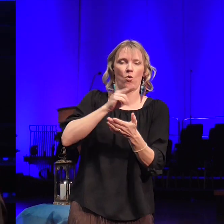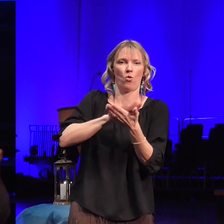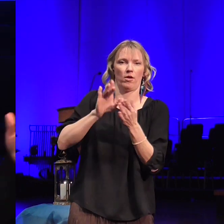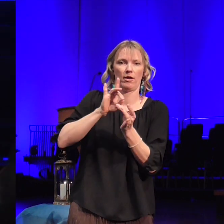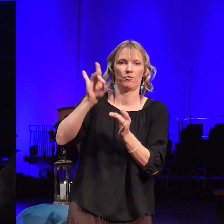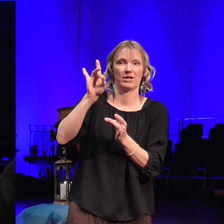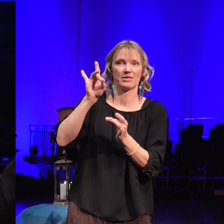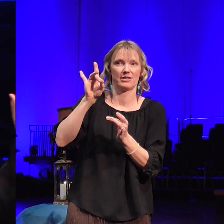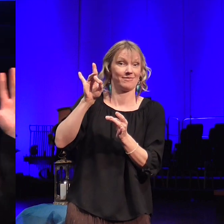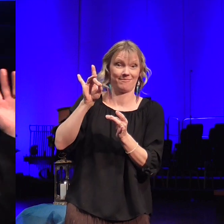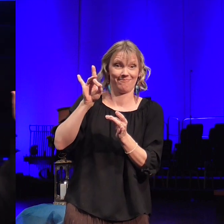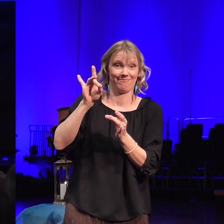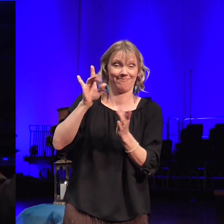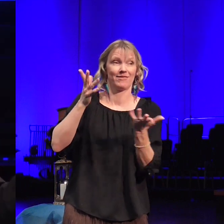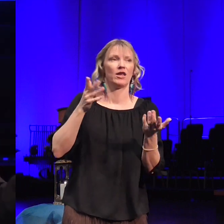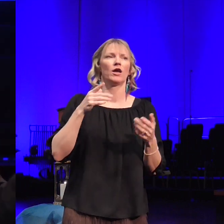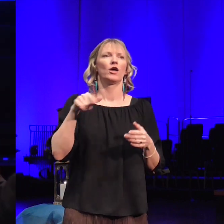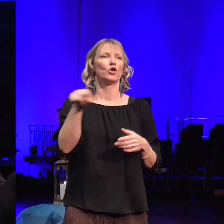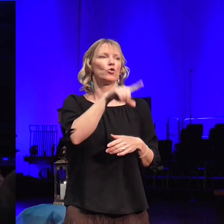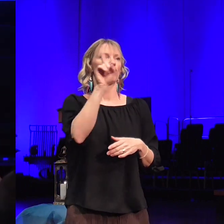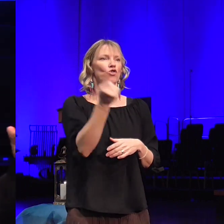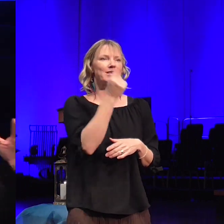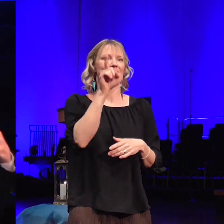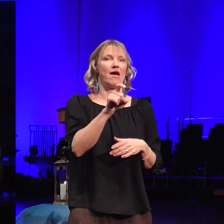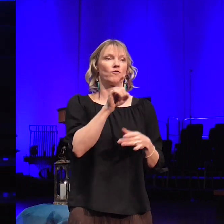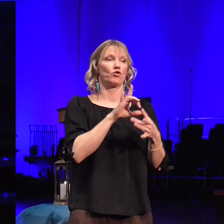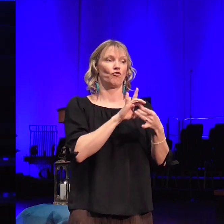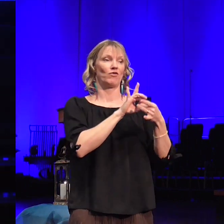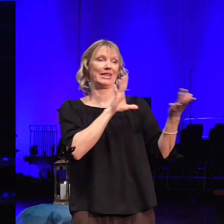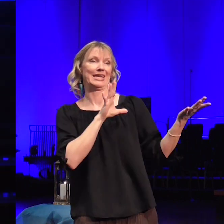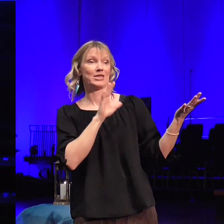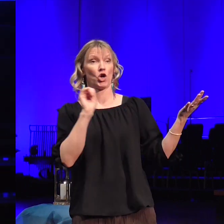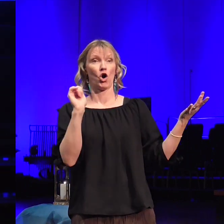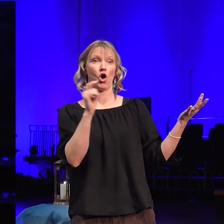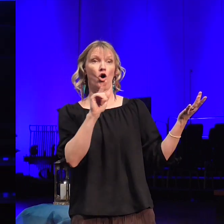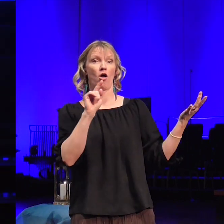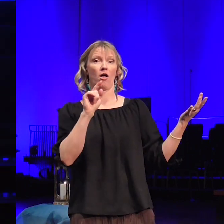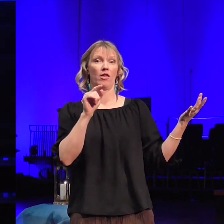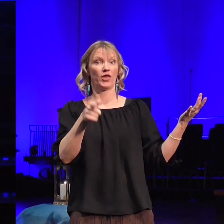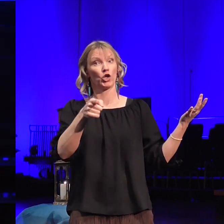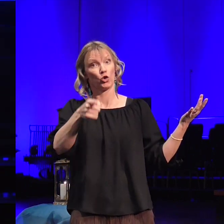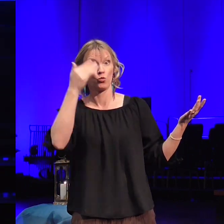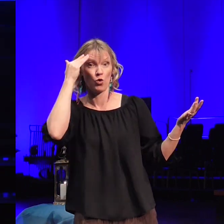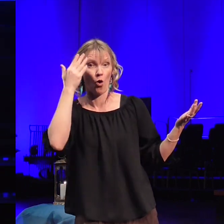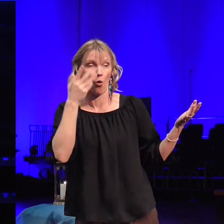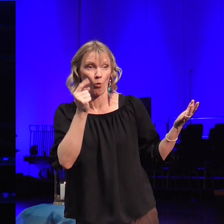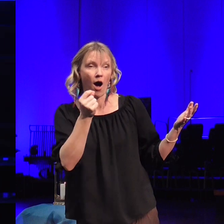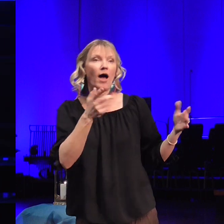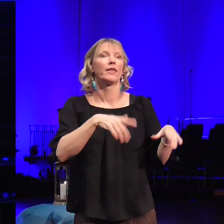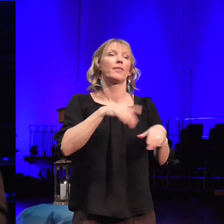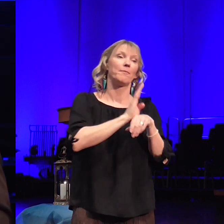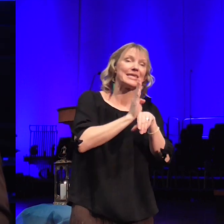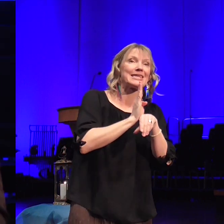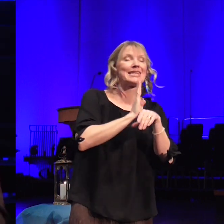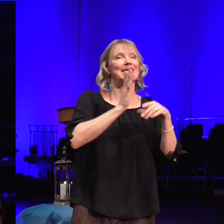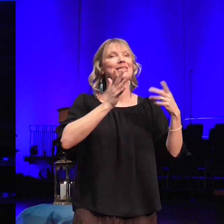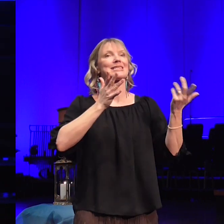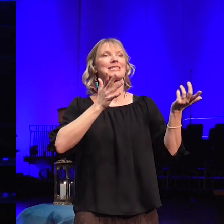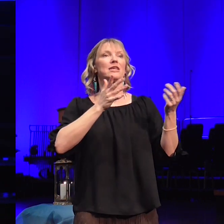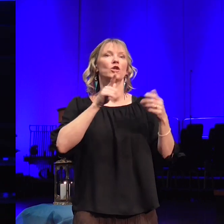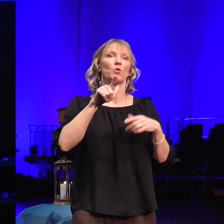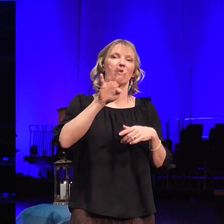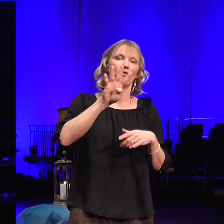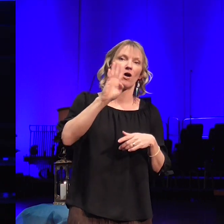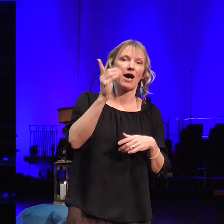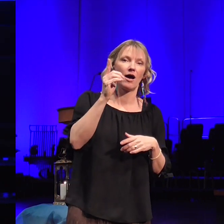do is release all of the you-know-what that is sometimes on the surface of our consciousness, the busyness, the phones, the 24/7 news